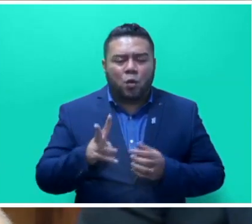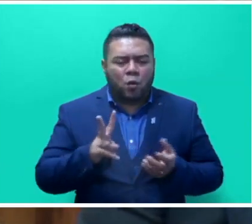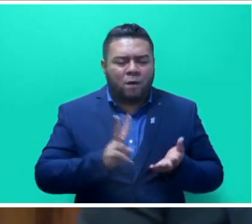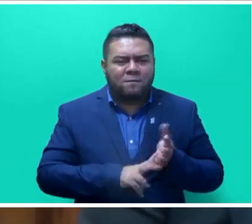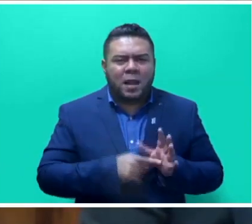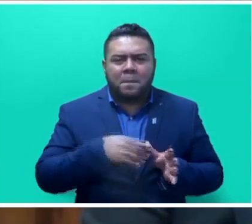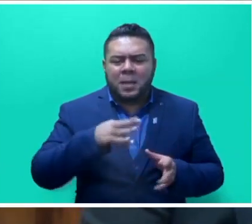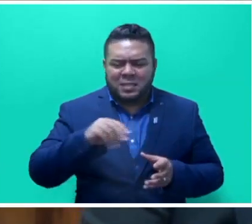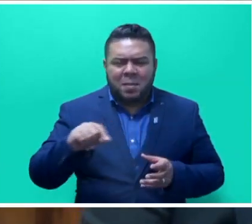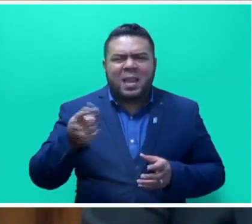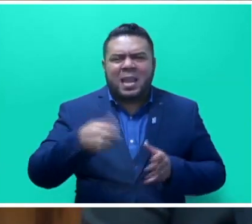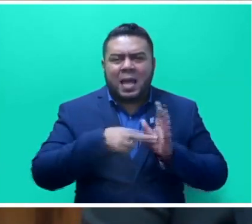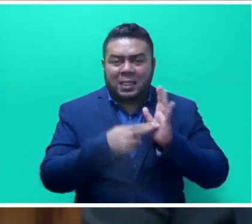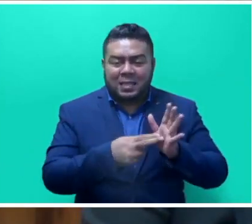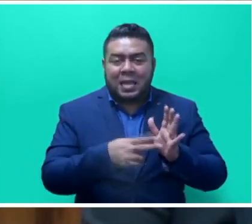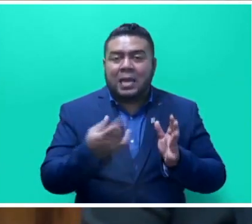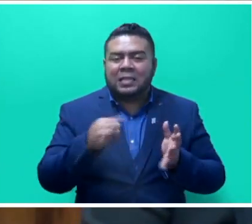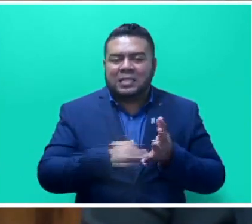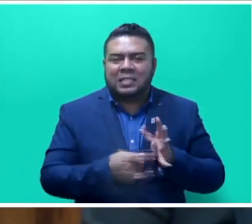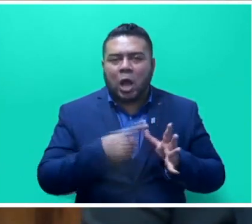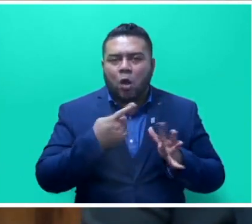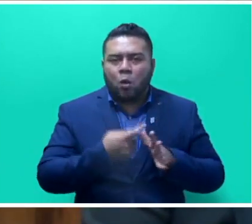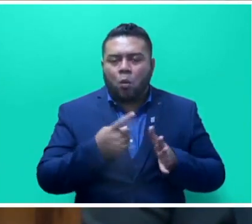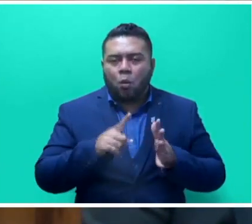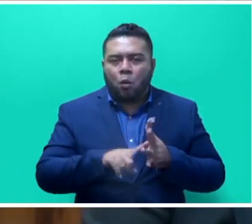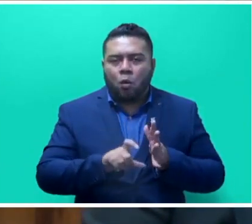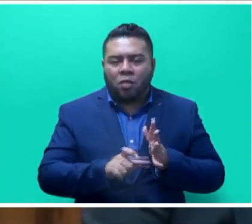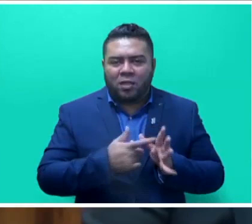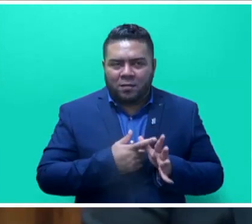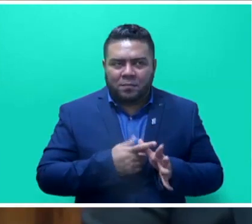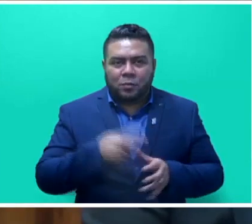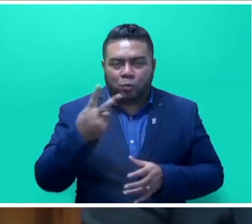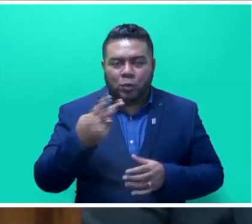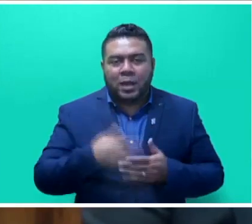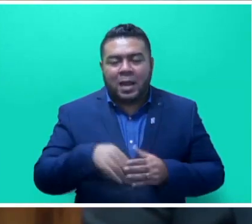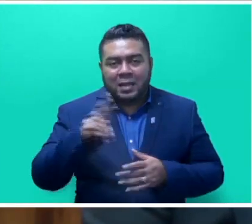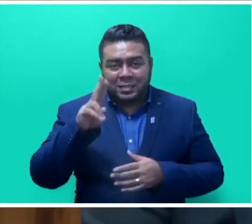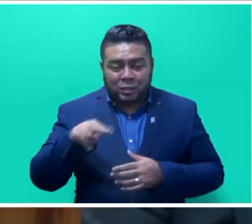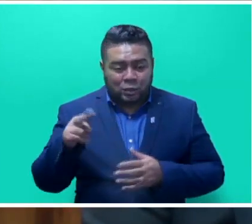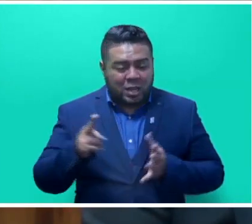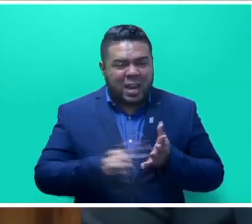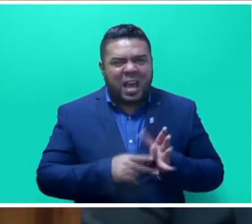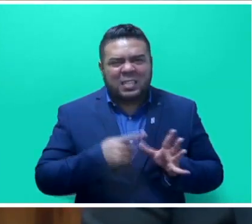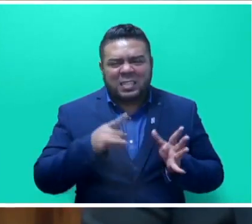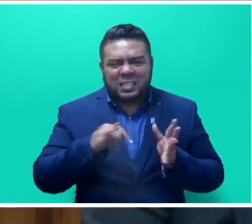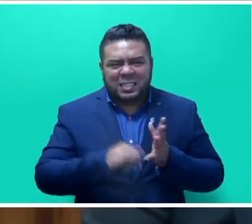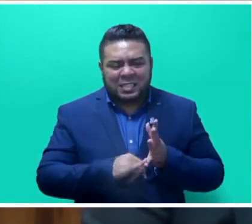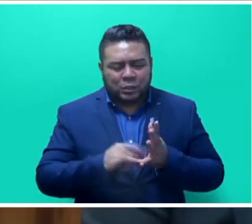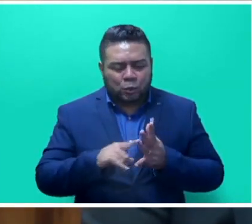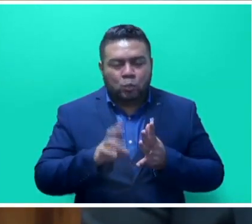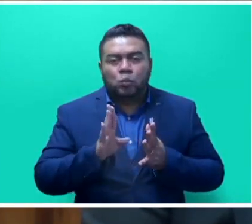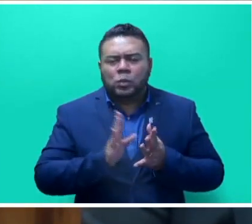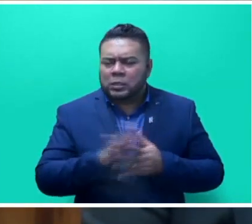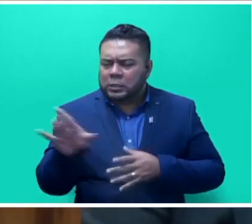Nandi and Sakwada 2 in Nasinu. The Ministry currently has a total of